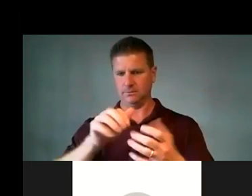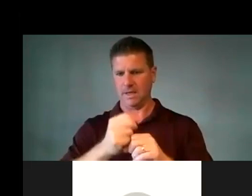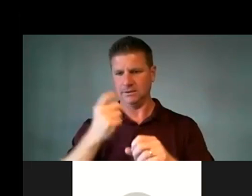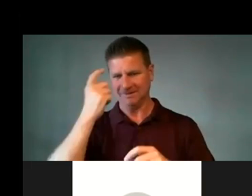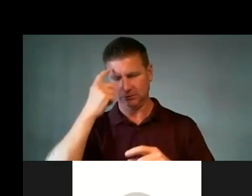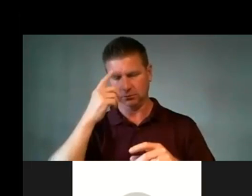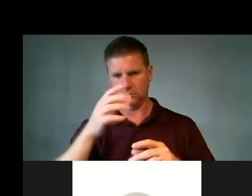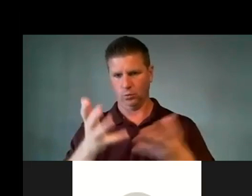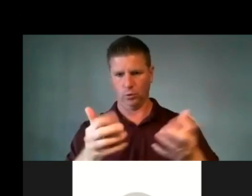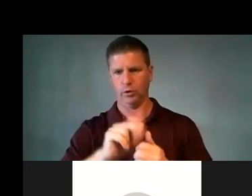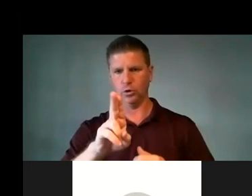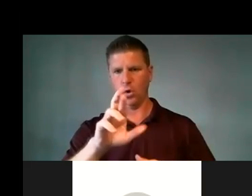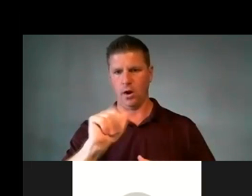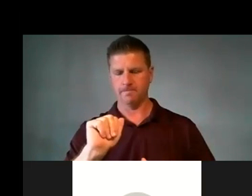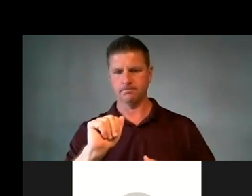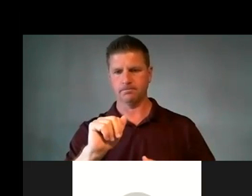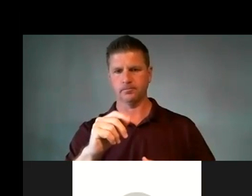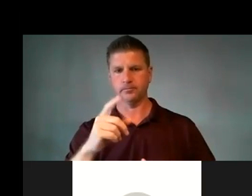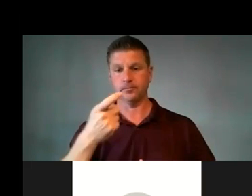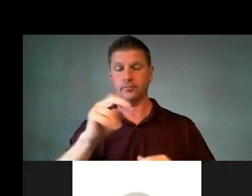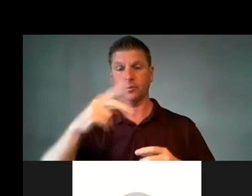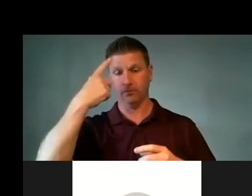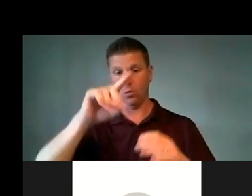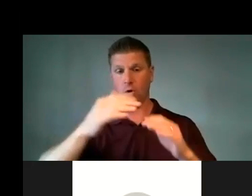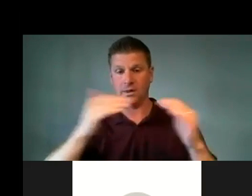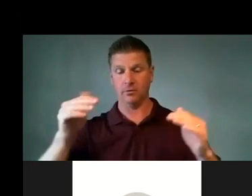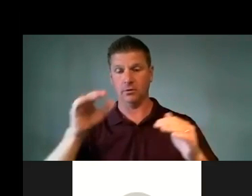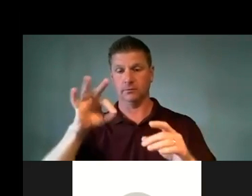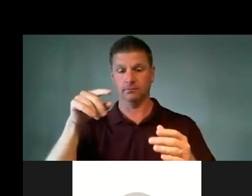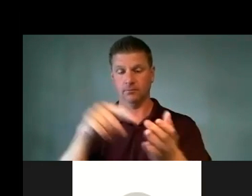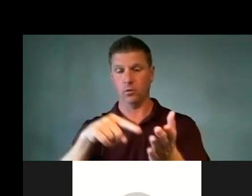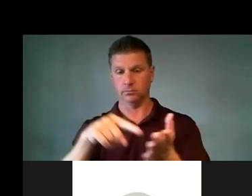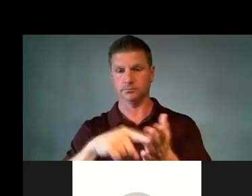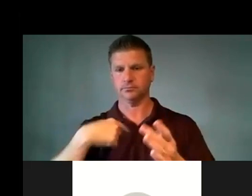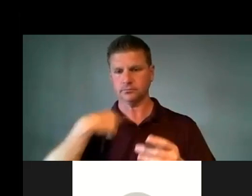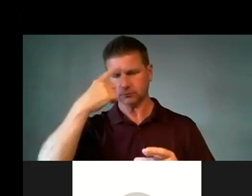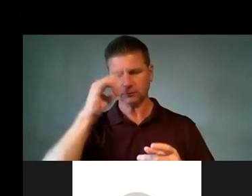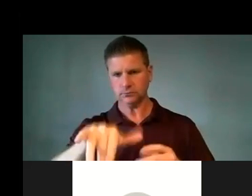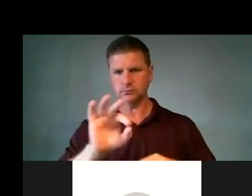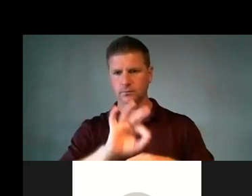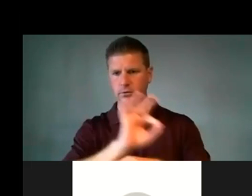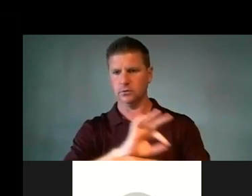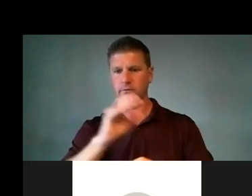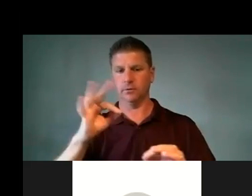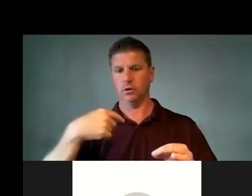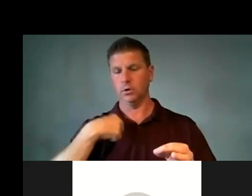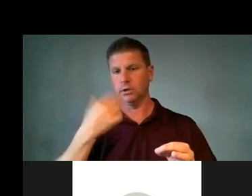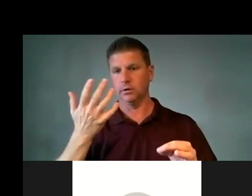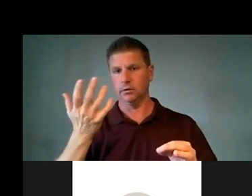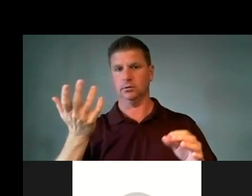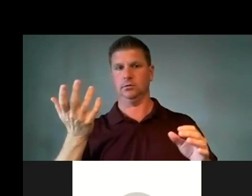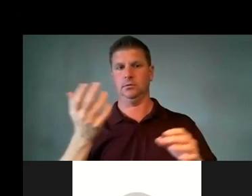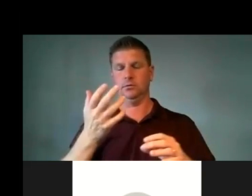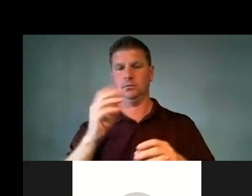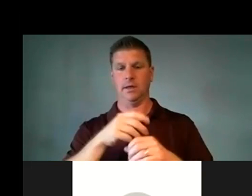URA. And then, in terms of the level of affordability, I think that's a function of, how, if we can make